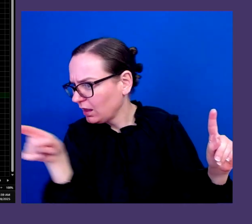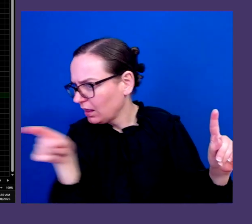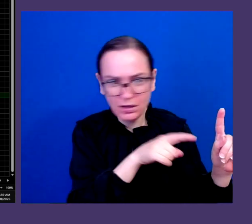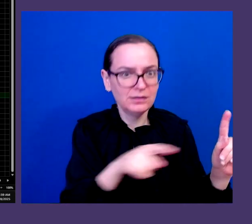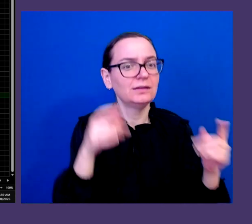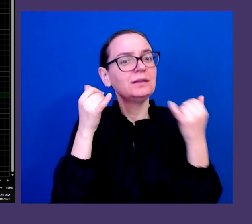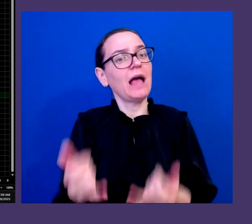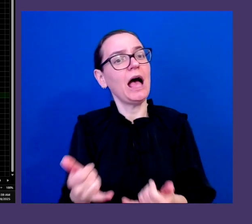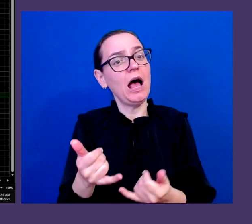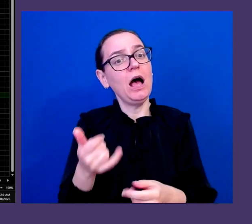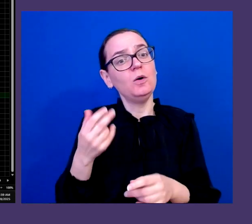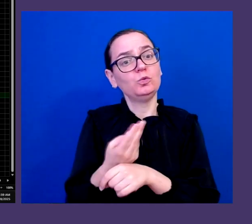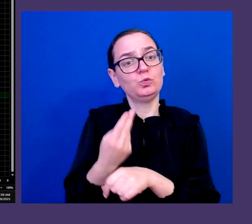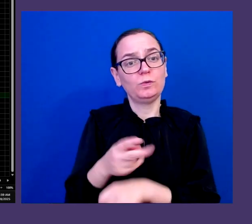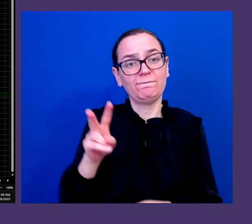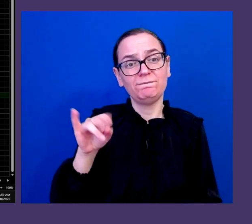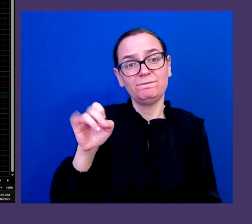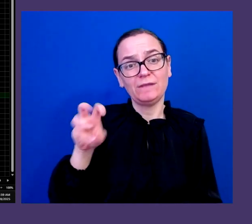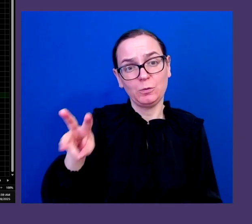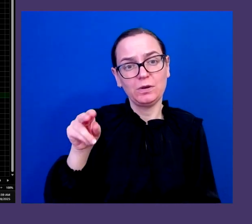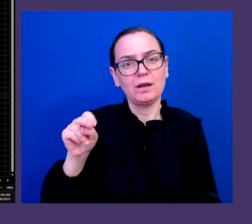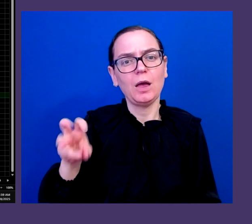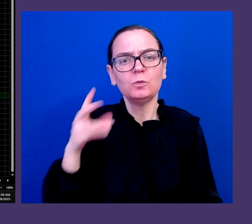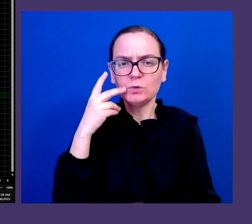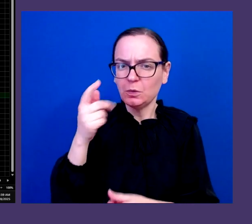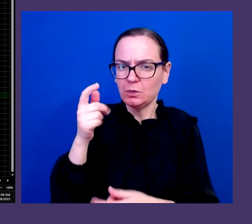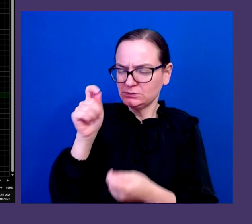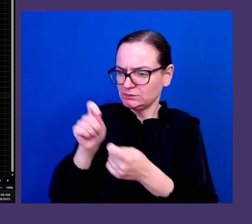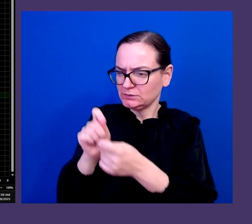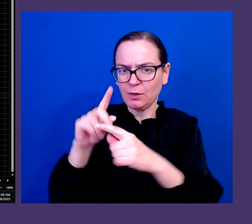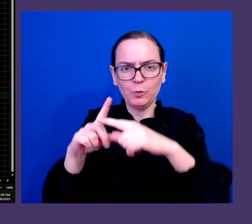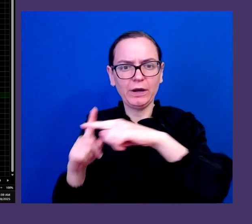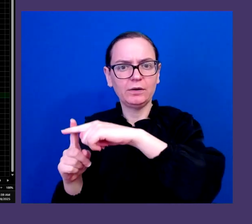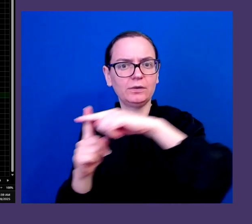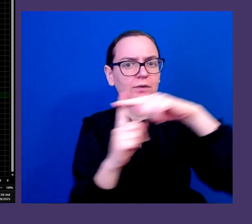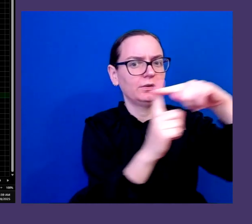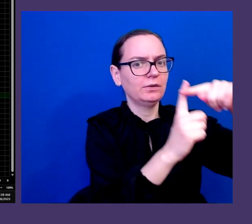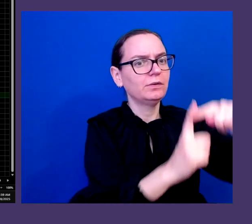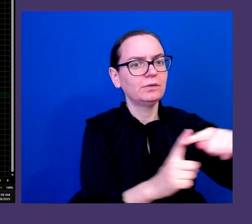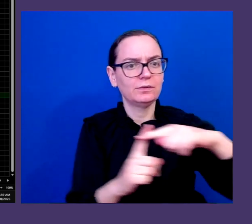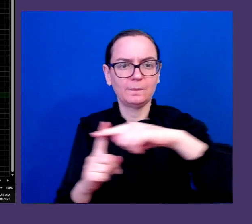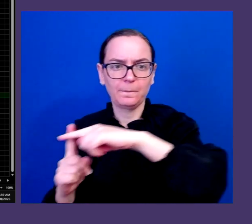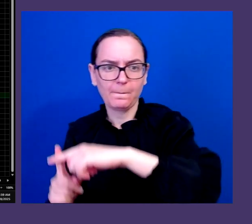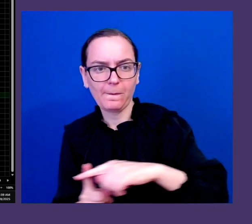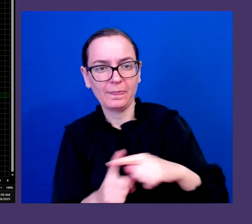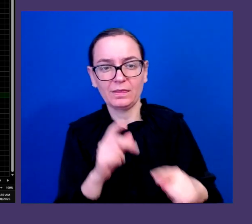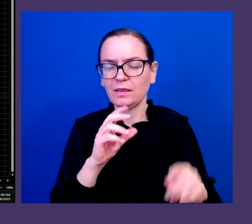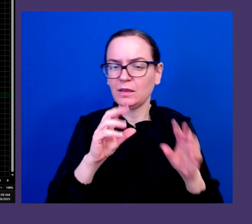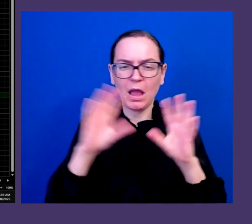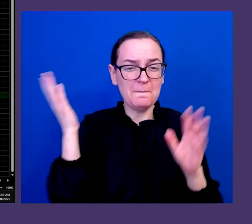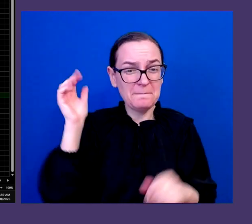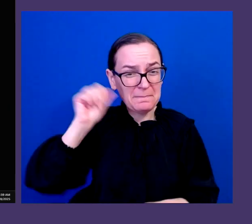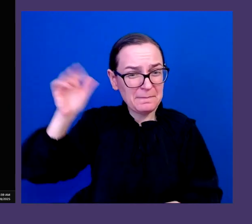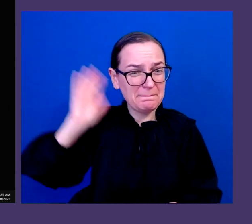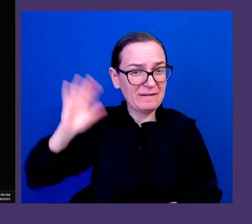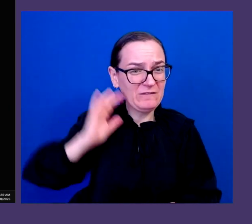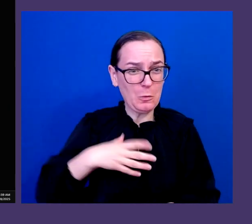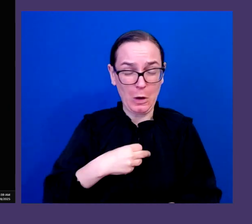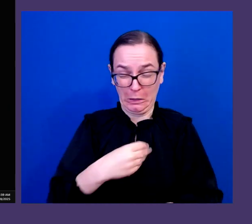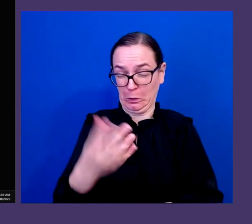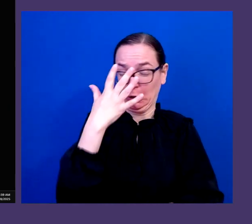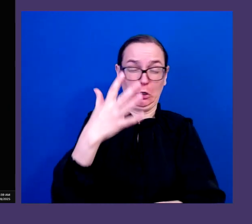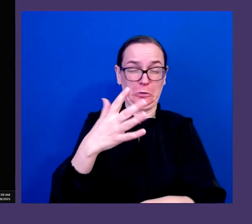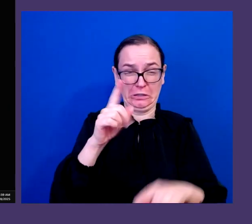where my cell Yeah, has it's not focus. no longer a glaring white grid. Yeah, yeah. It's like super nice. An enlarged and cursor then, as well. Next up